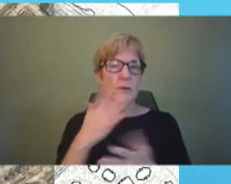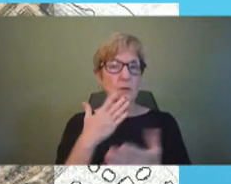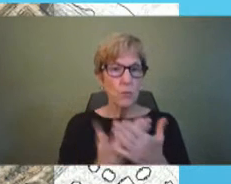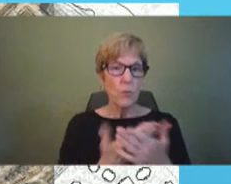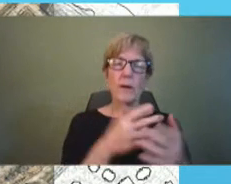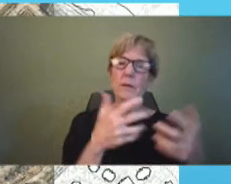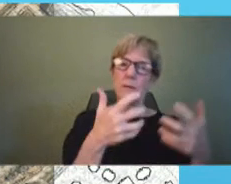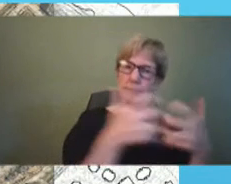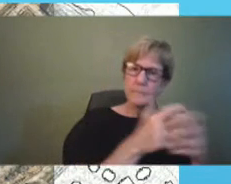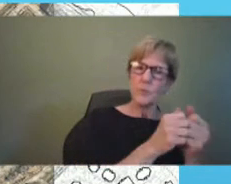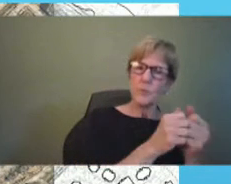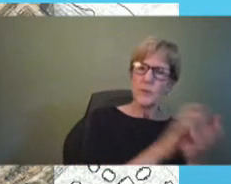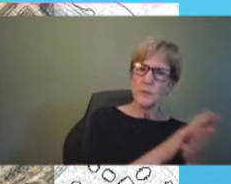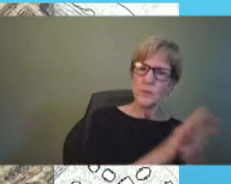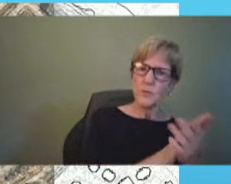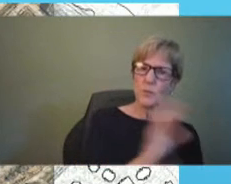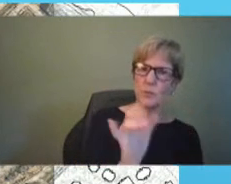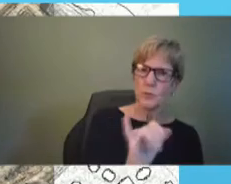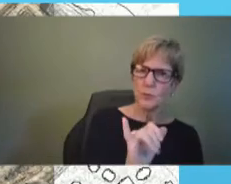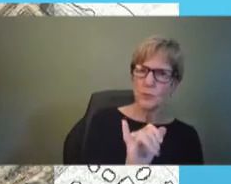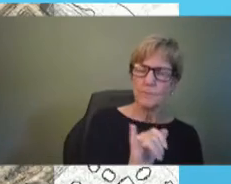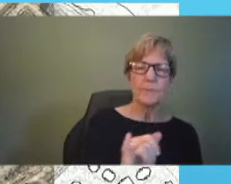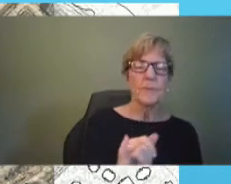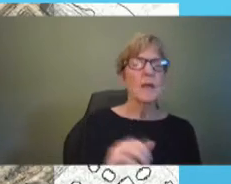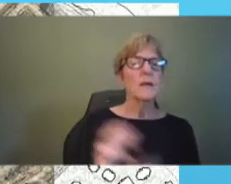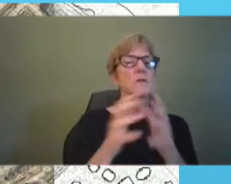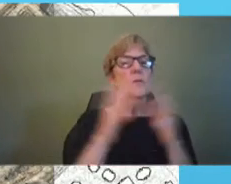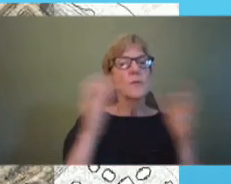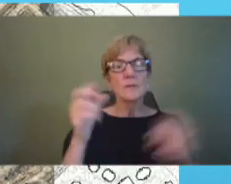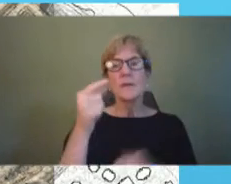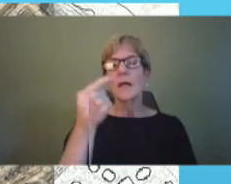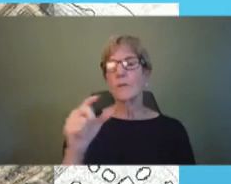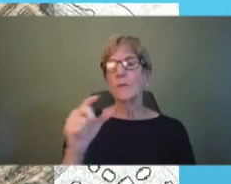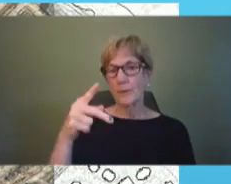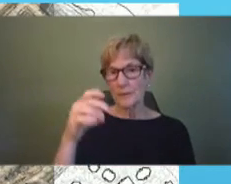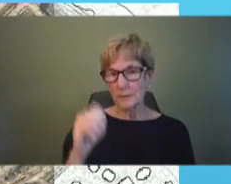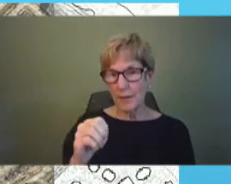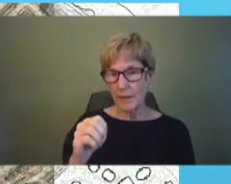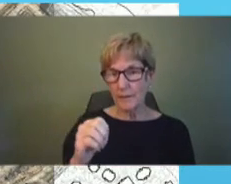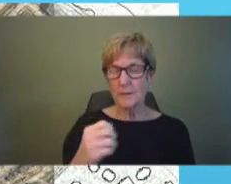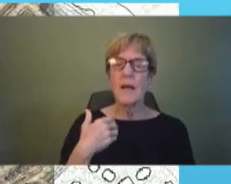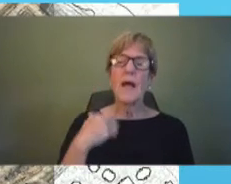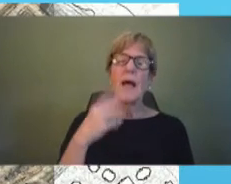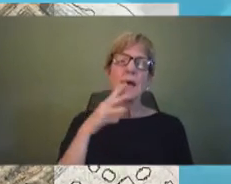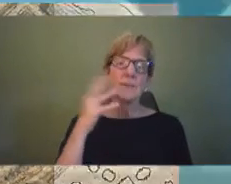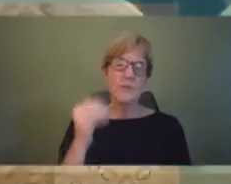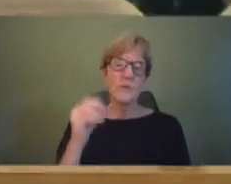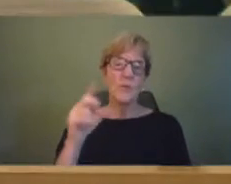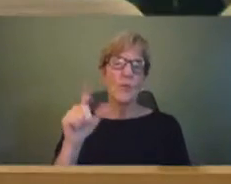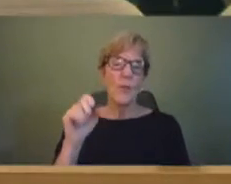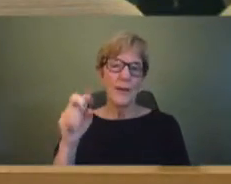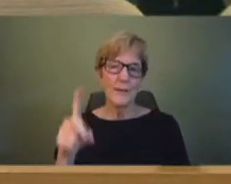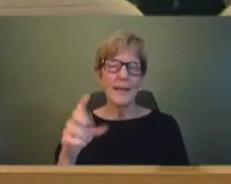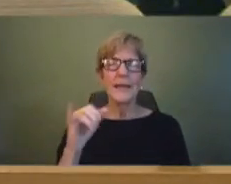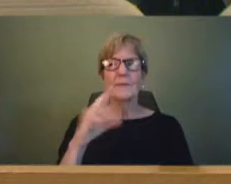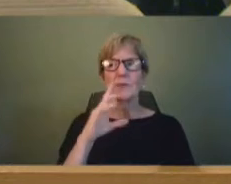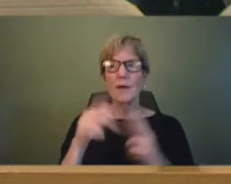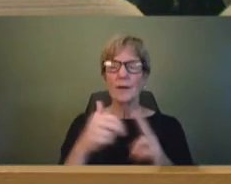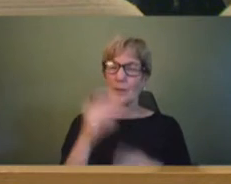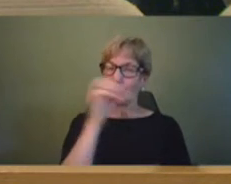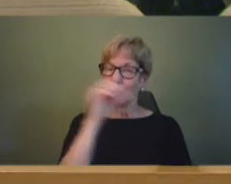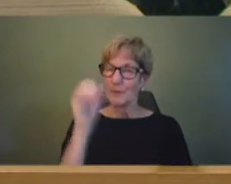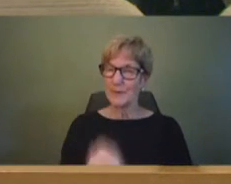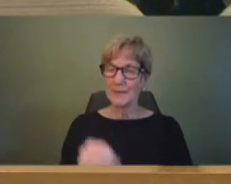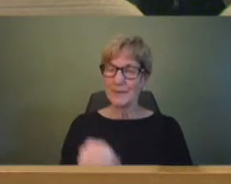here so as you can see there's a great amount of Green Space uh we do have some Wetlands through the site um I'll have to get back to you on the percentage uh it's